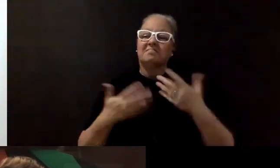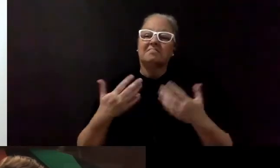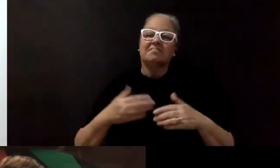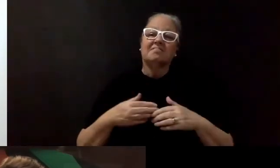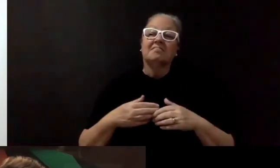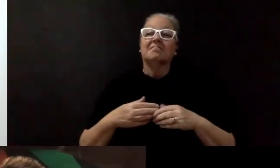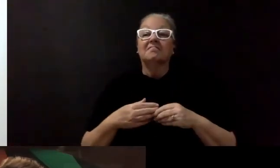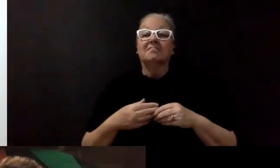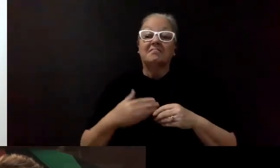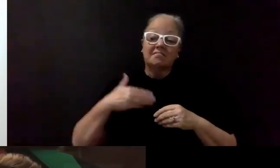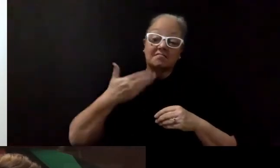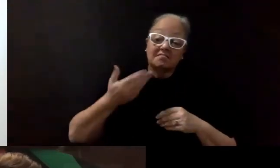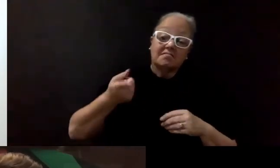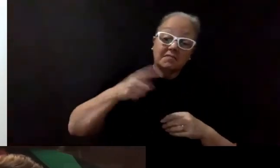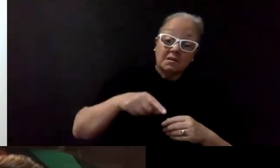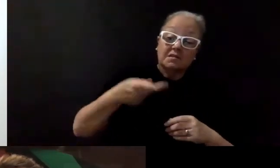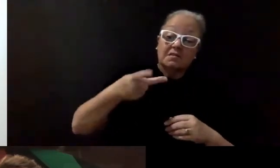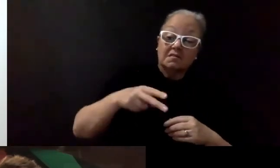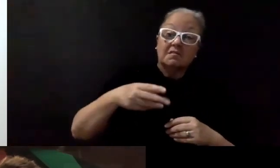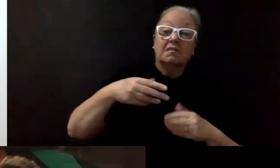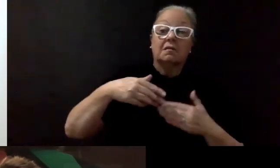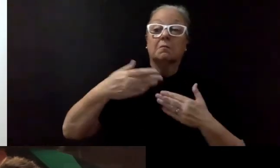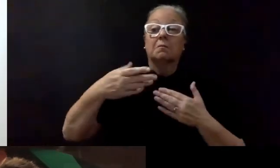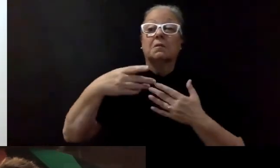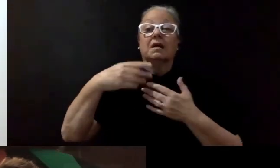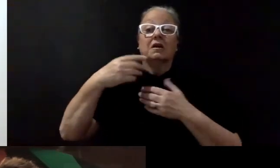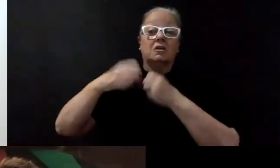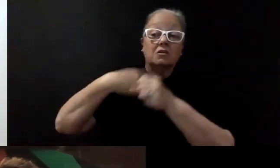are definitely looking unpredictable and